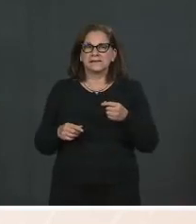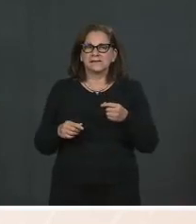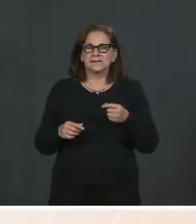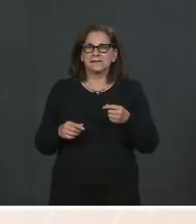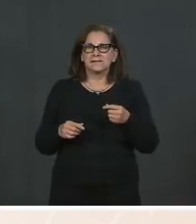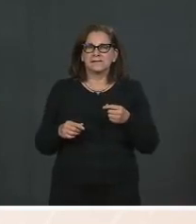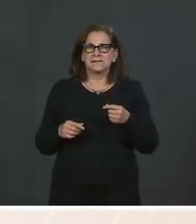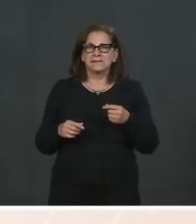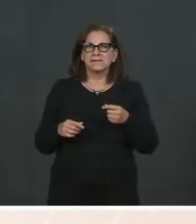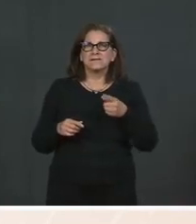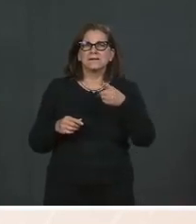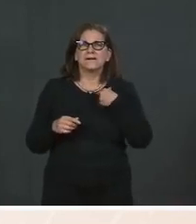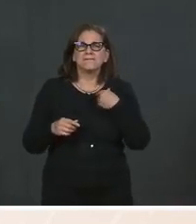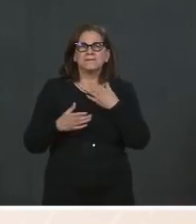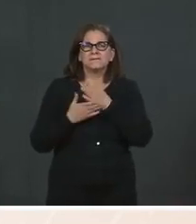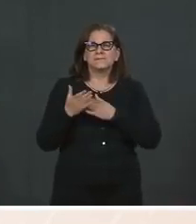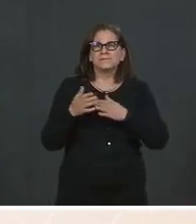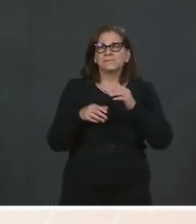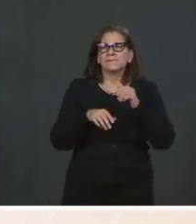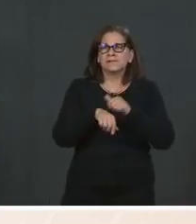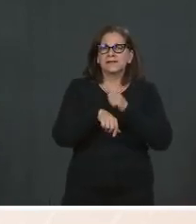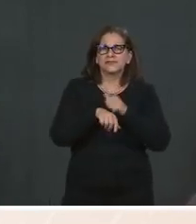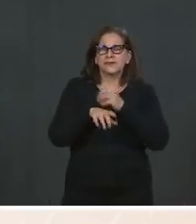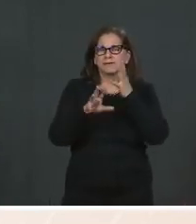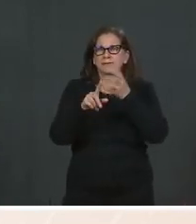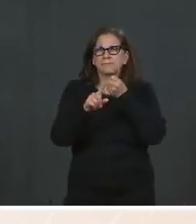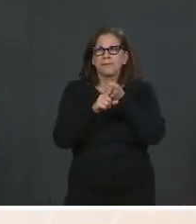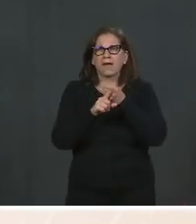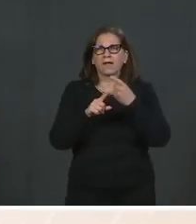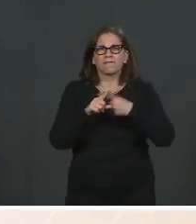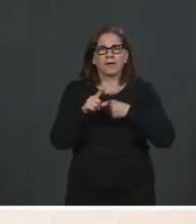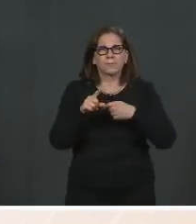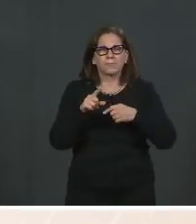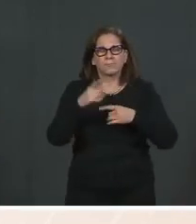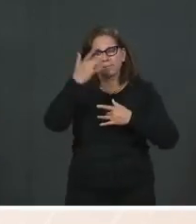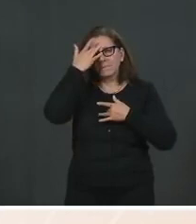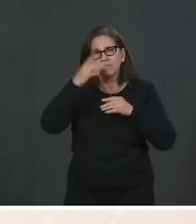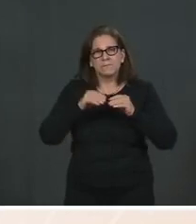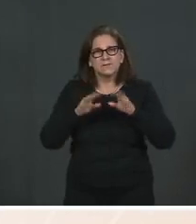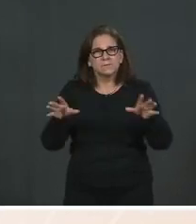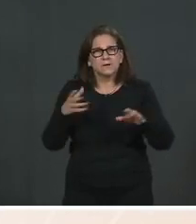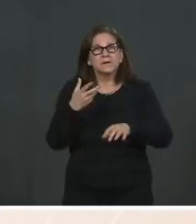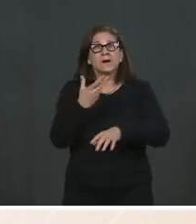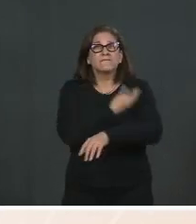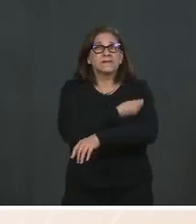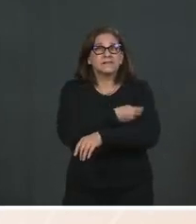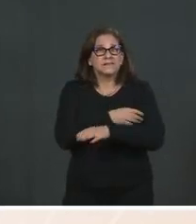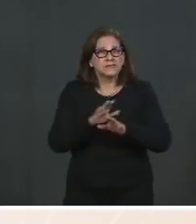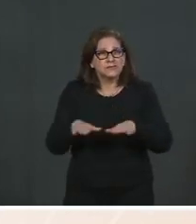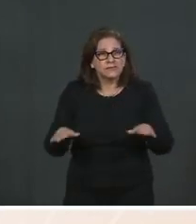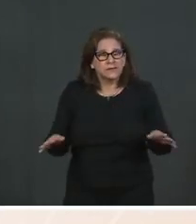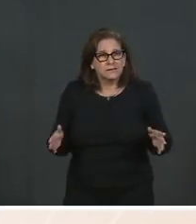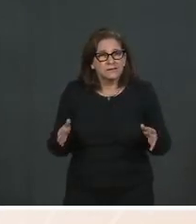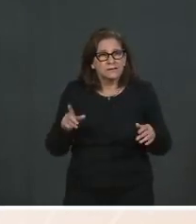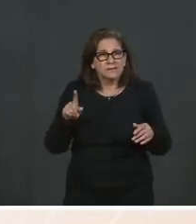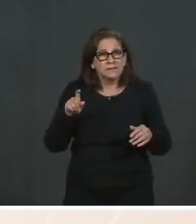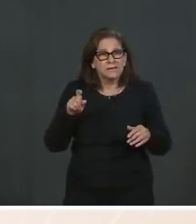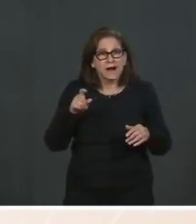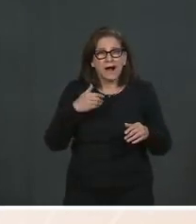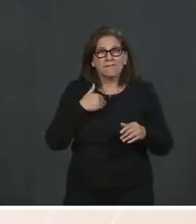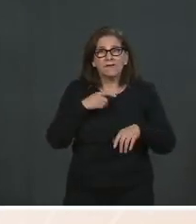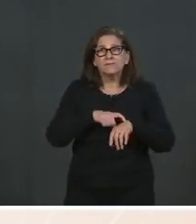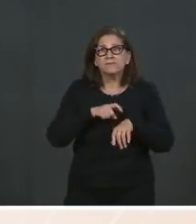administration doing to prepare for the possibility of vaccinating children? And does the president have a specific time period for when he would like to